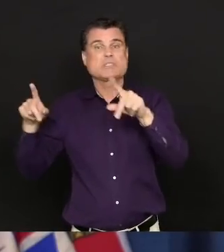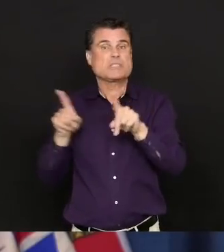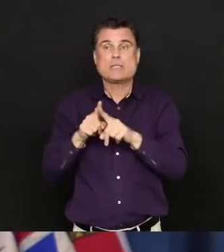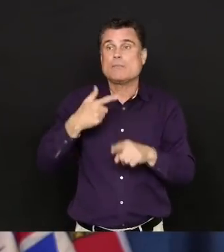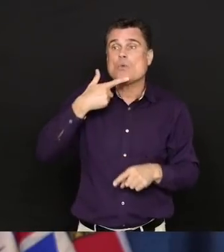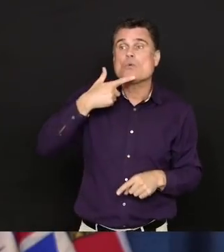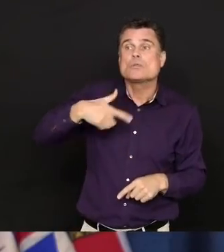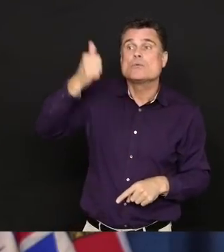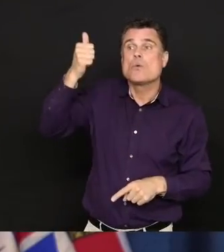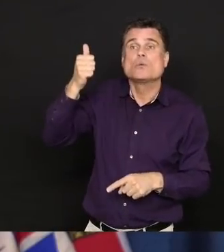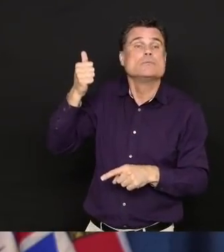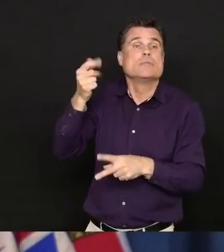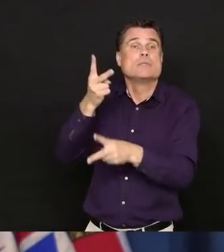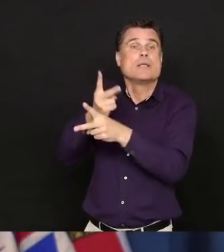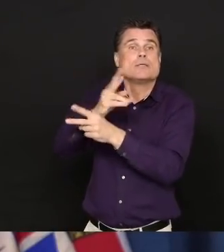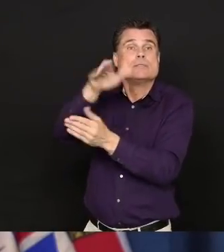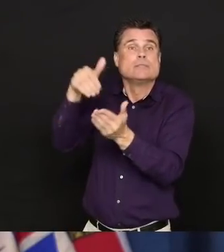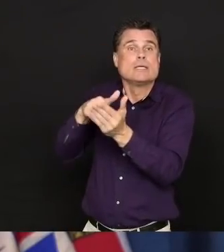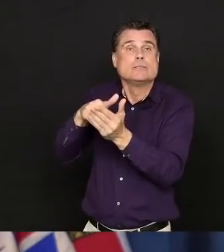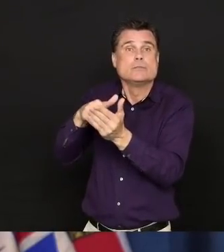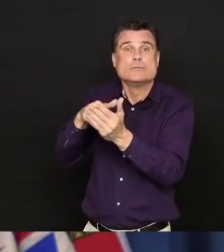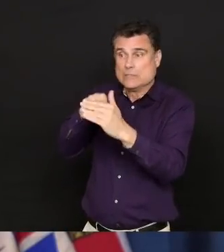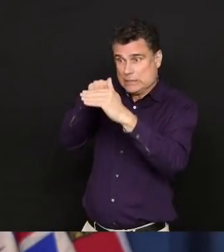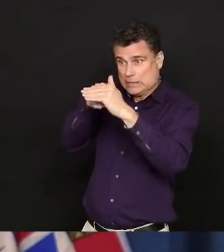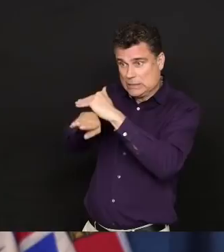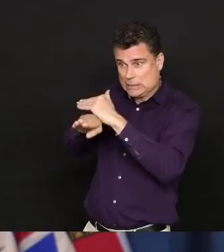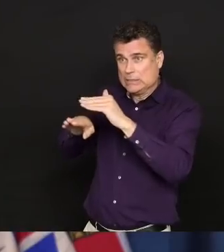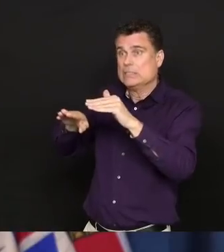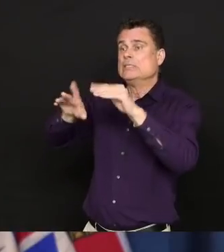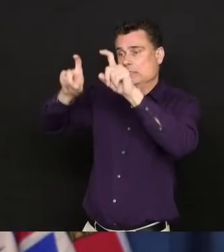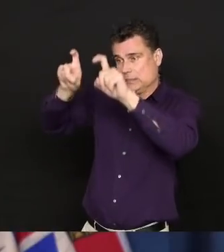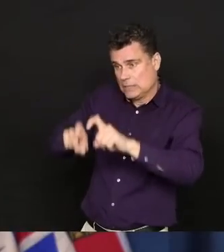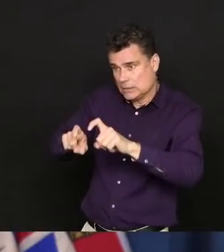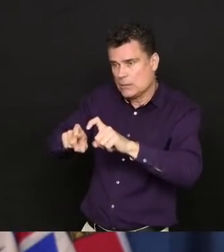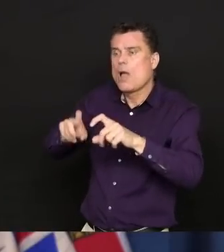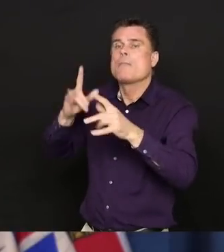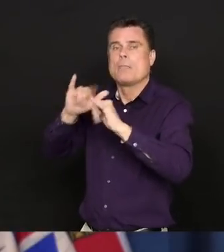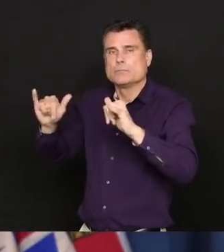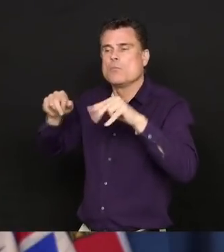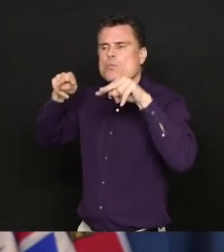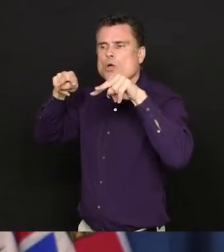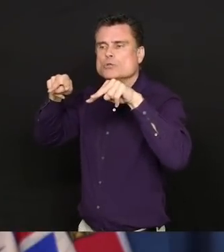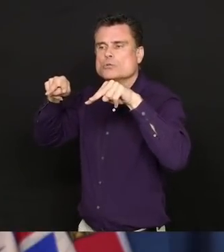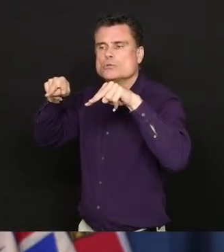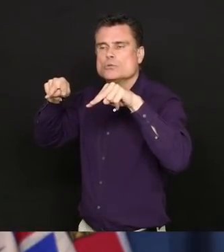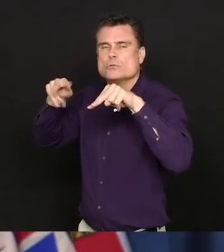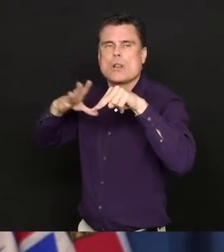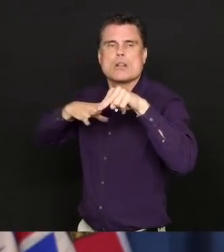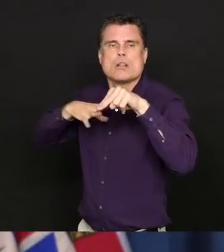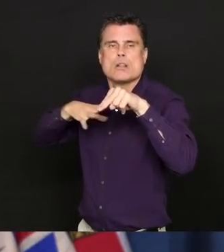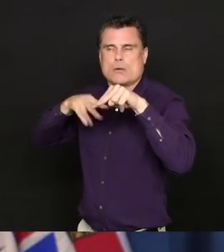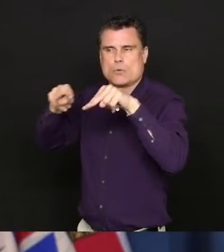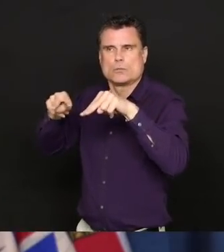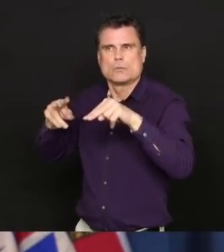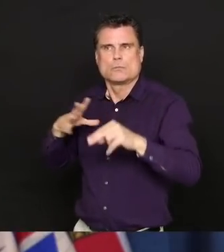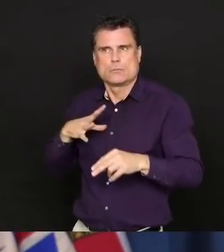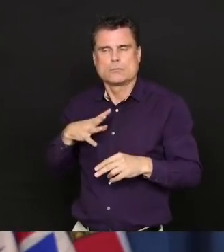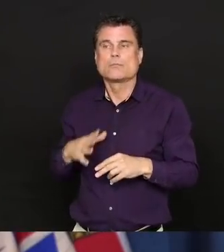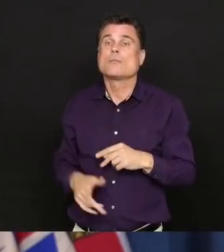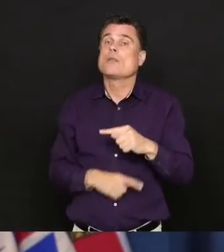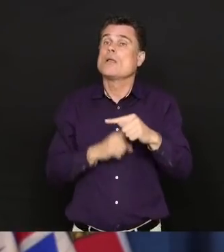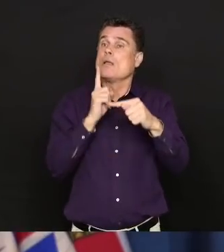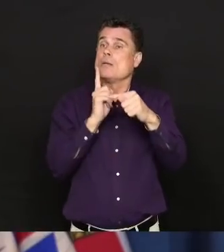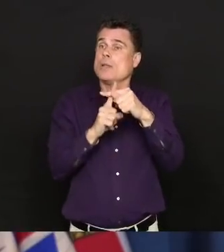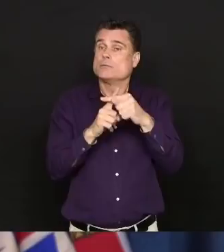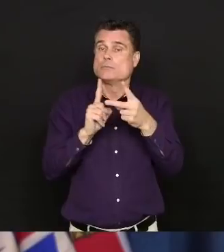that might be indicative of this. And part of it is, of course, having the available testing strategy so that we can detect